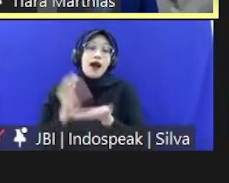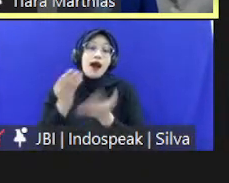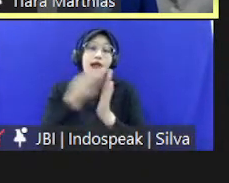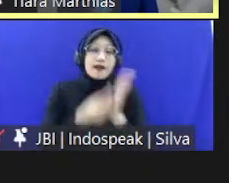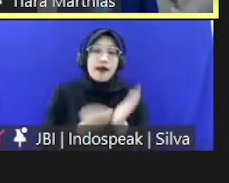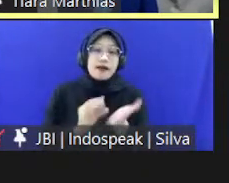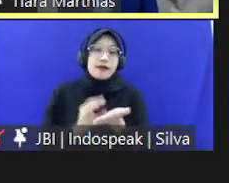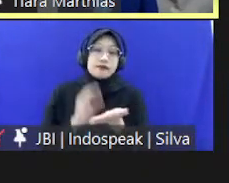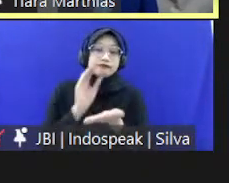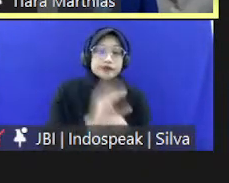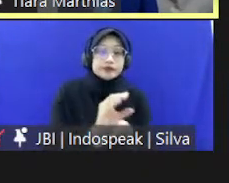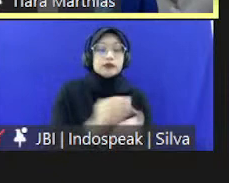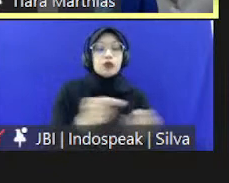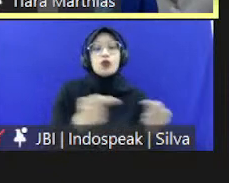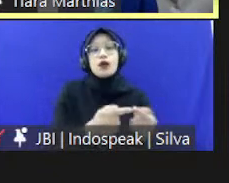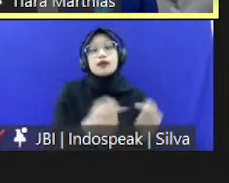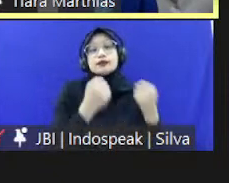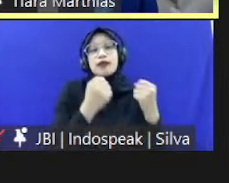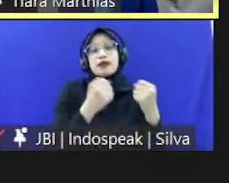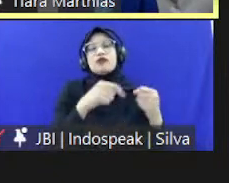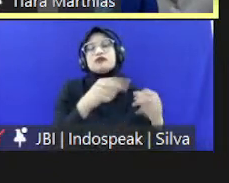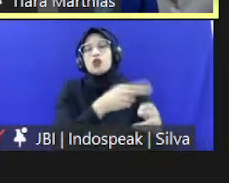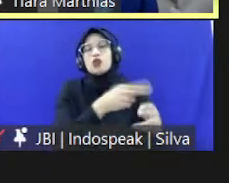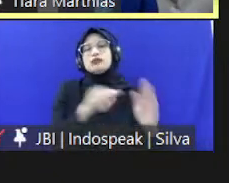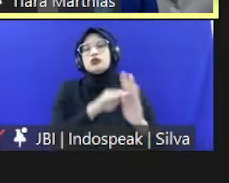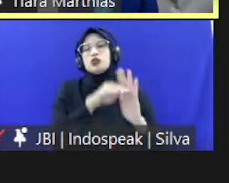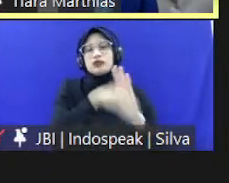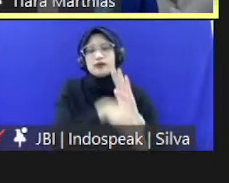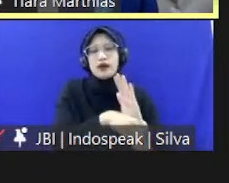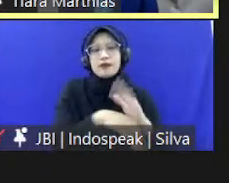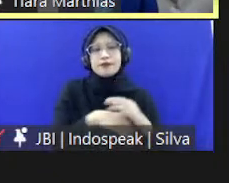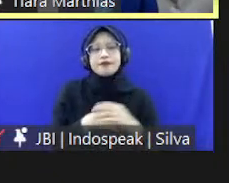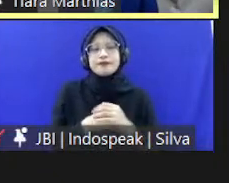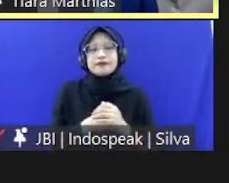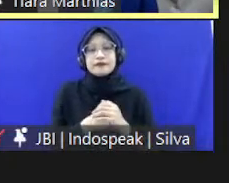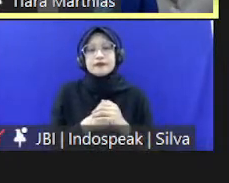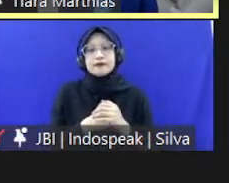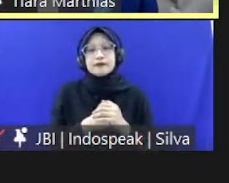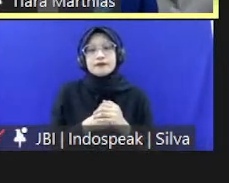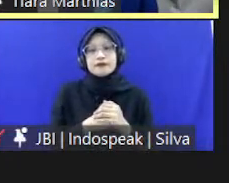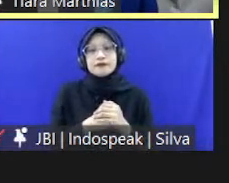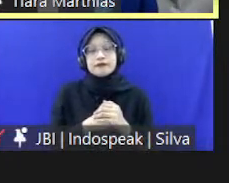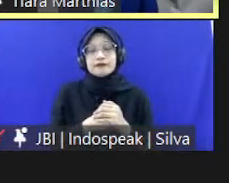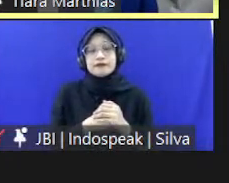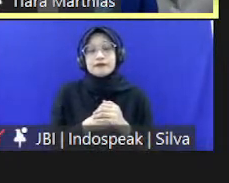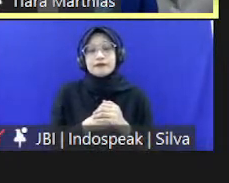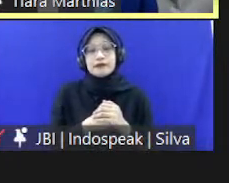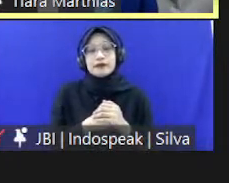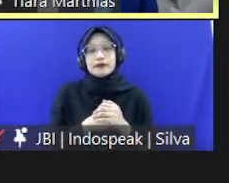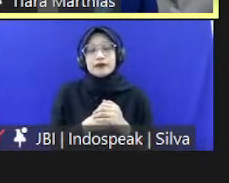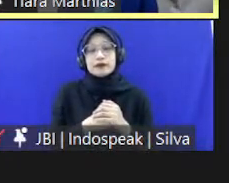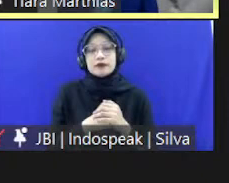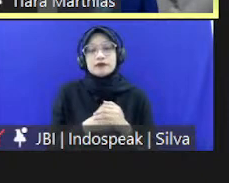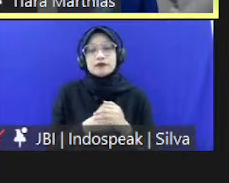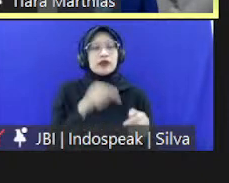in 2018 $112 per capita for health expenses. This is